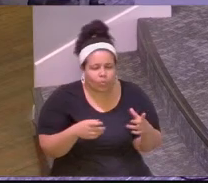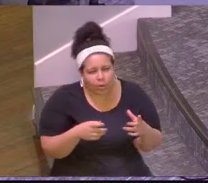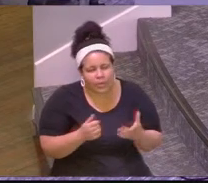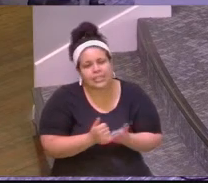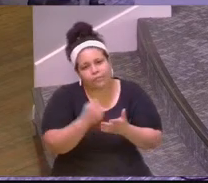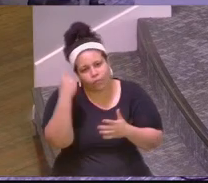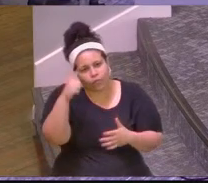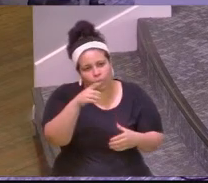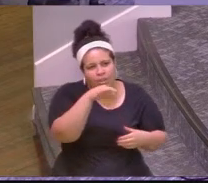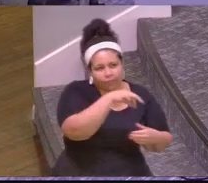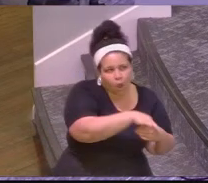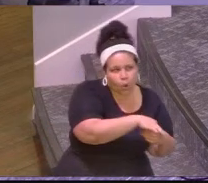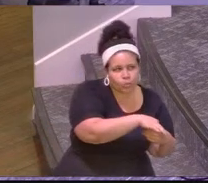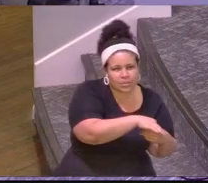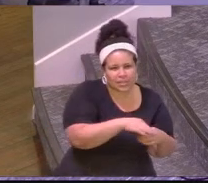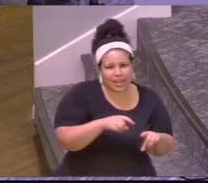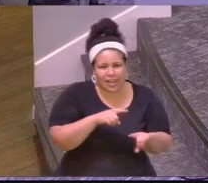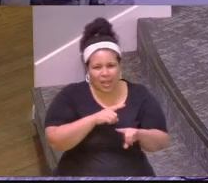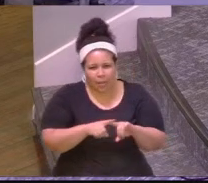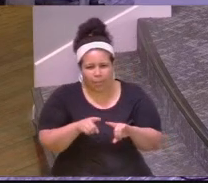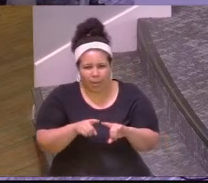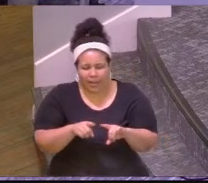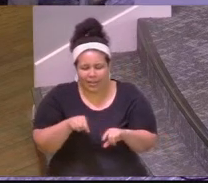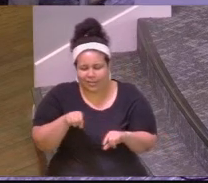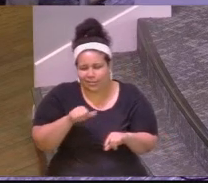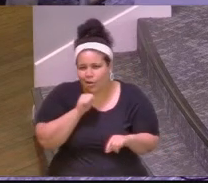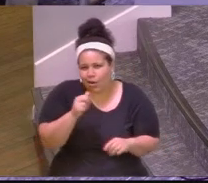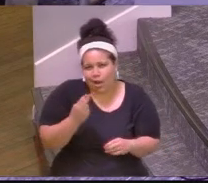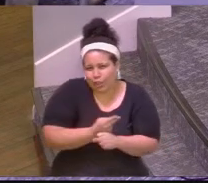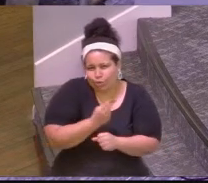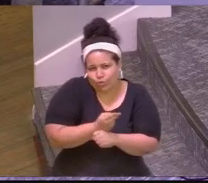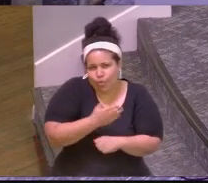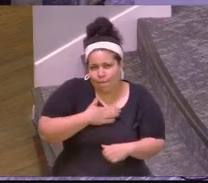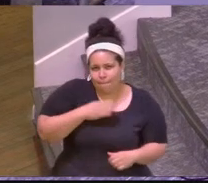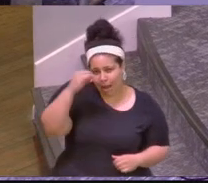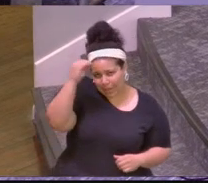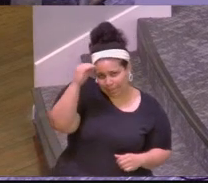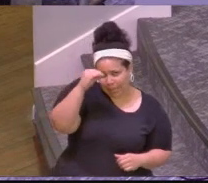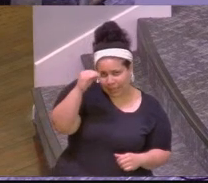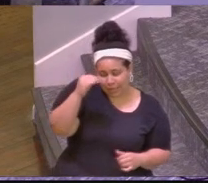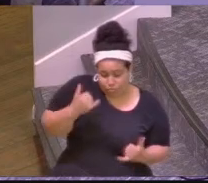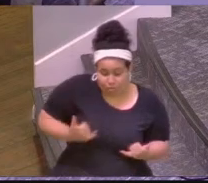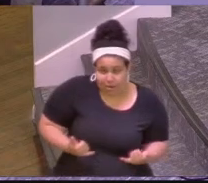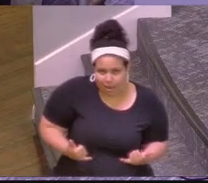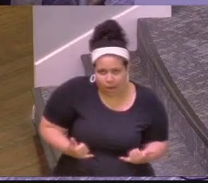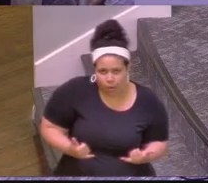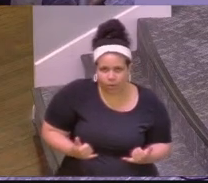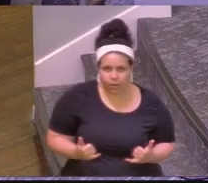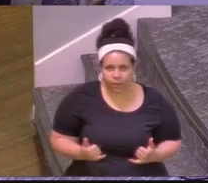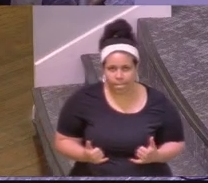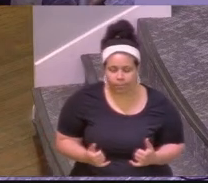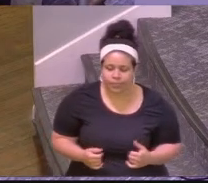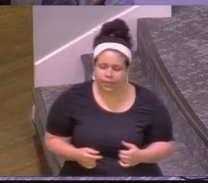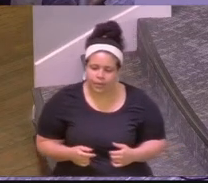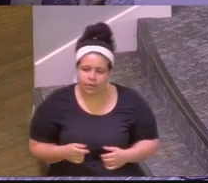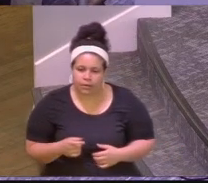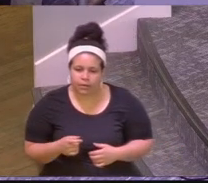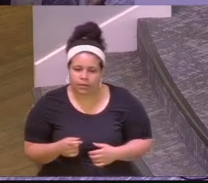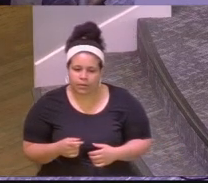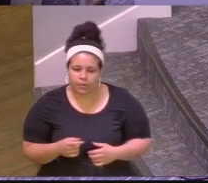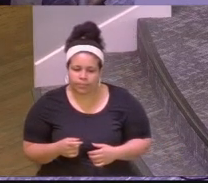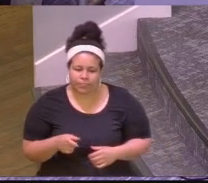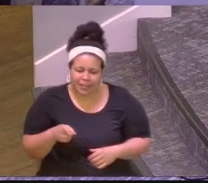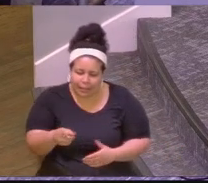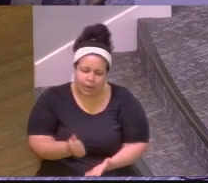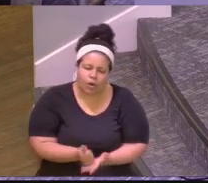don't really find them particularly useful. Not in the immediate. They are very useful in understanding like the broader sort